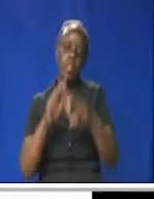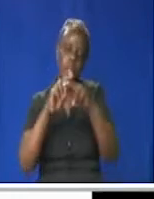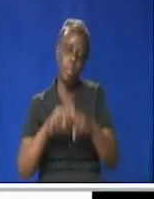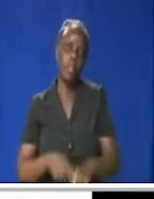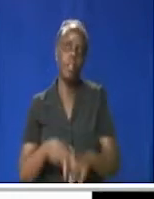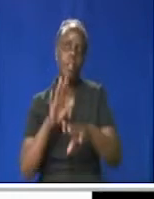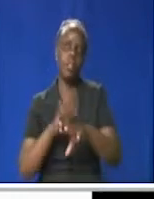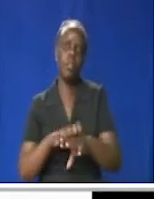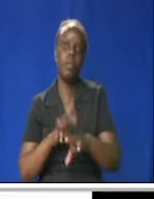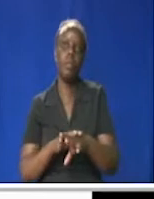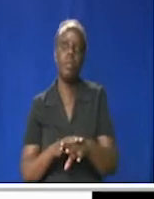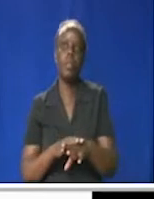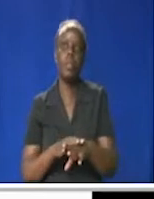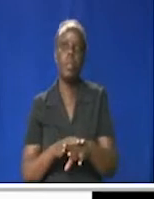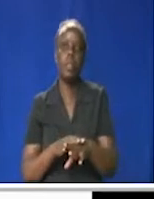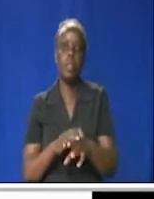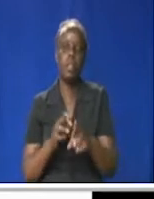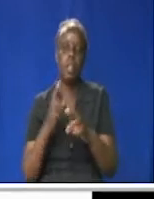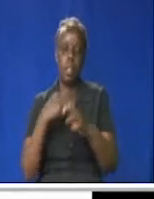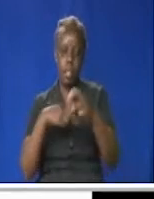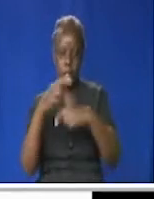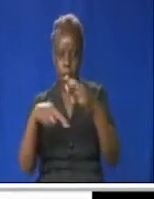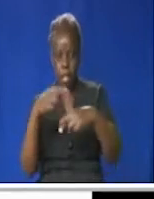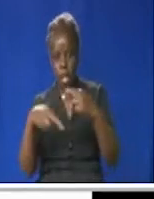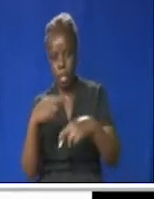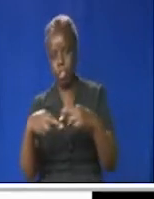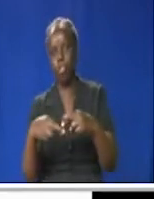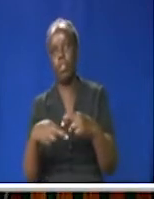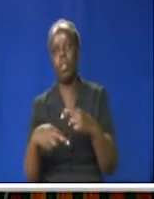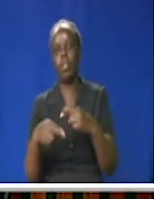on their reactions.